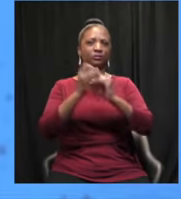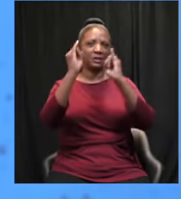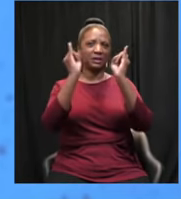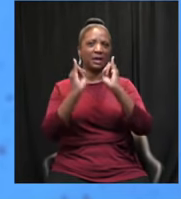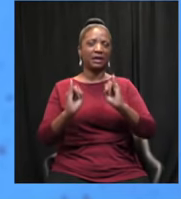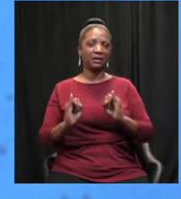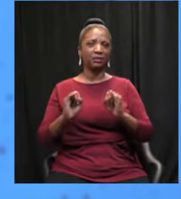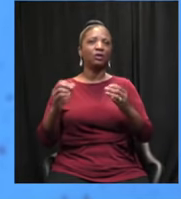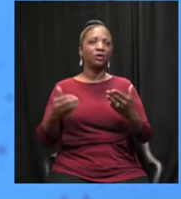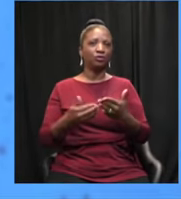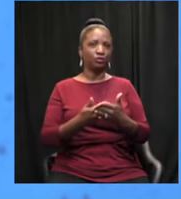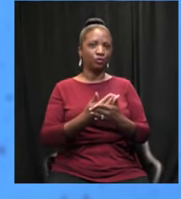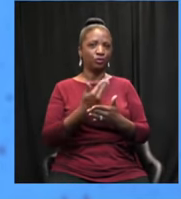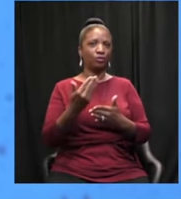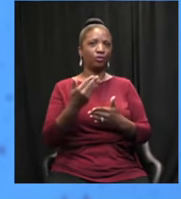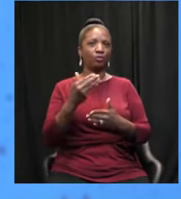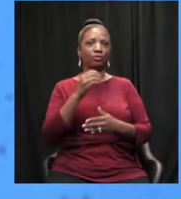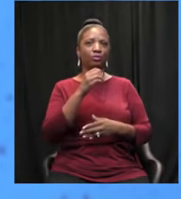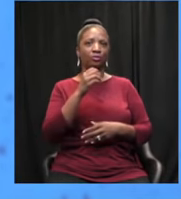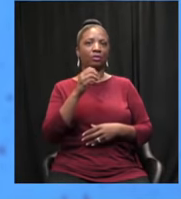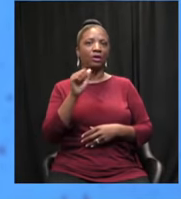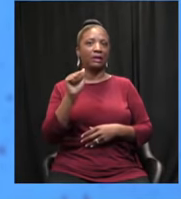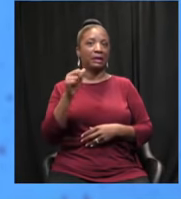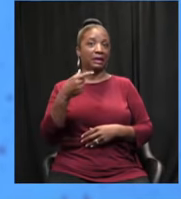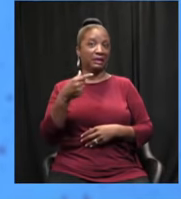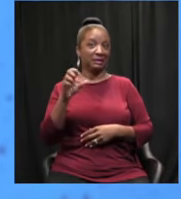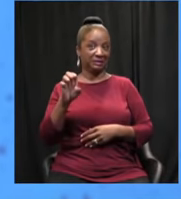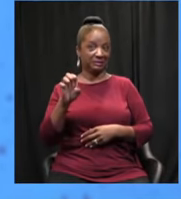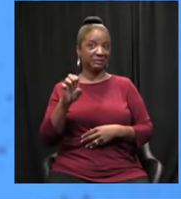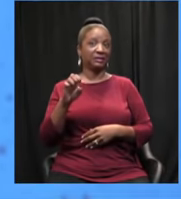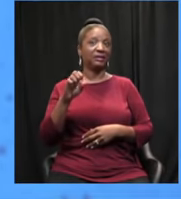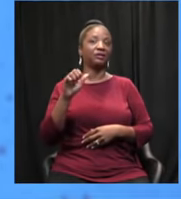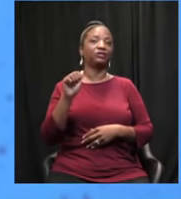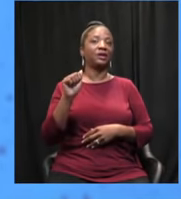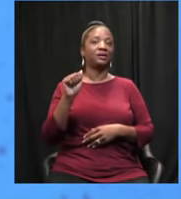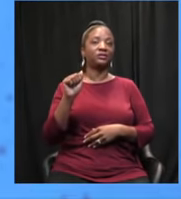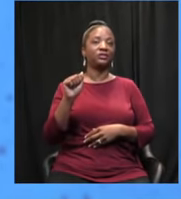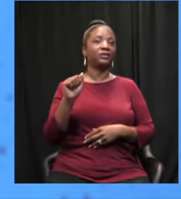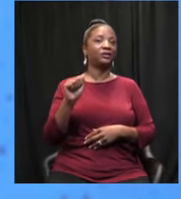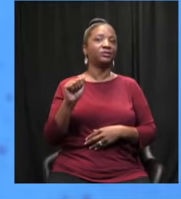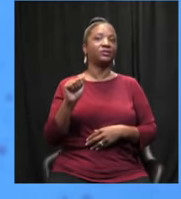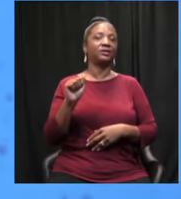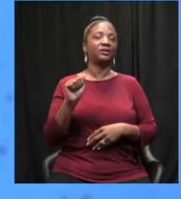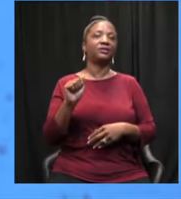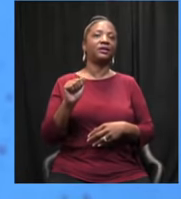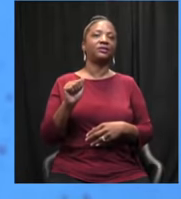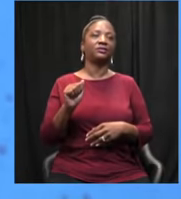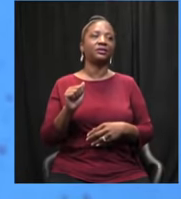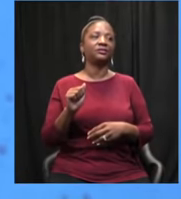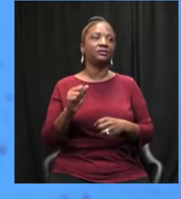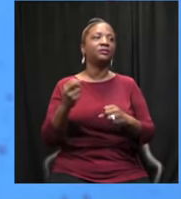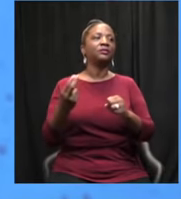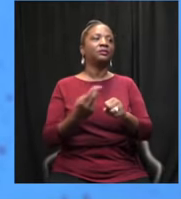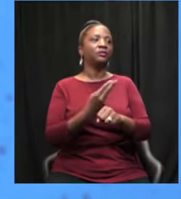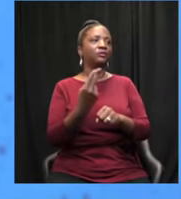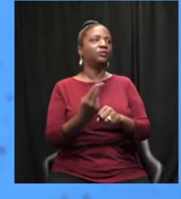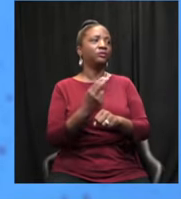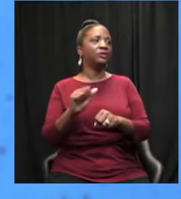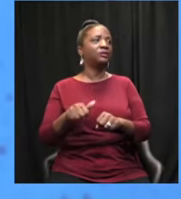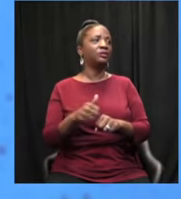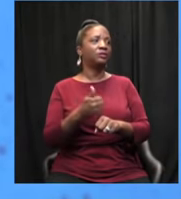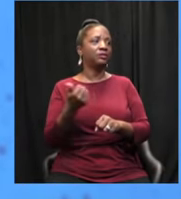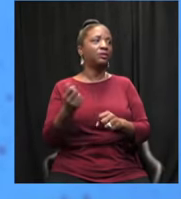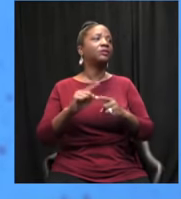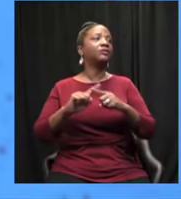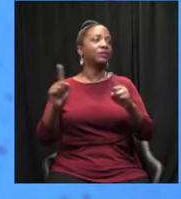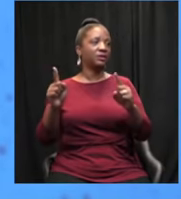age spirituality where people are using astrology and horoscopes to shape their lives. Where people are using stones